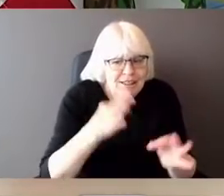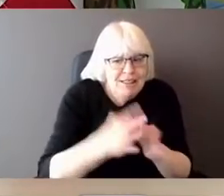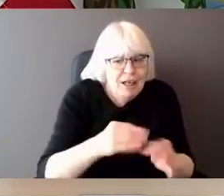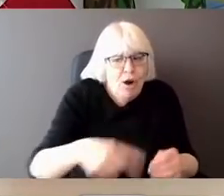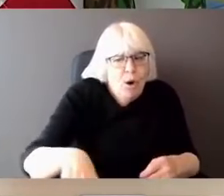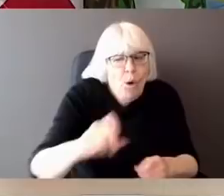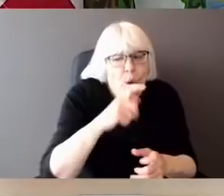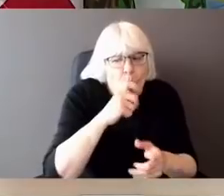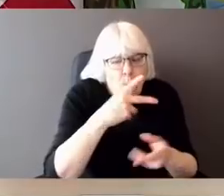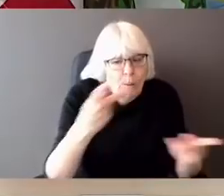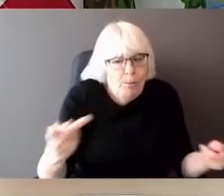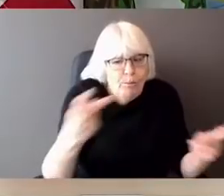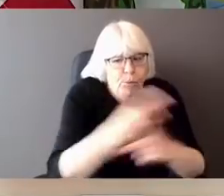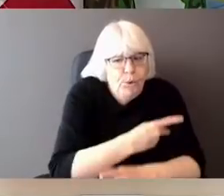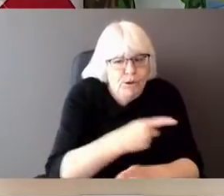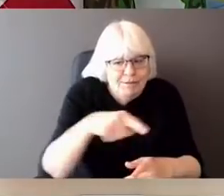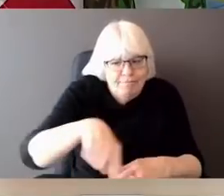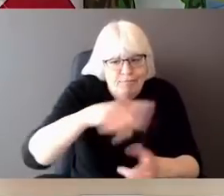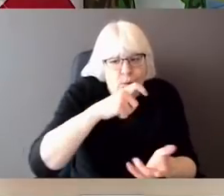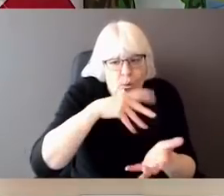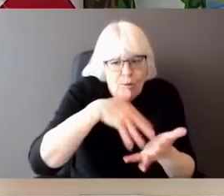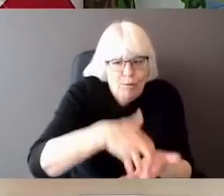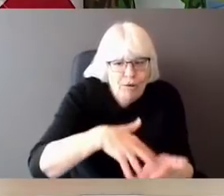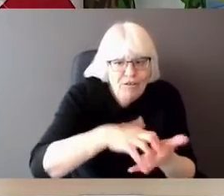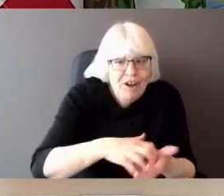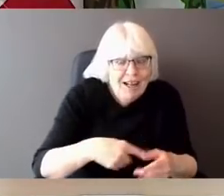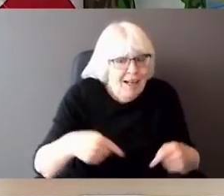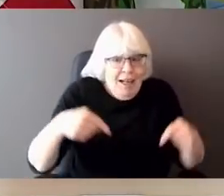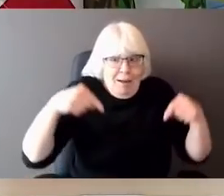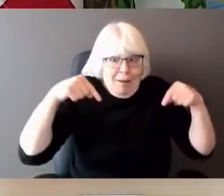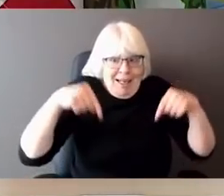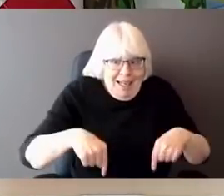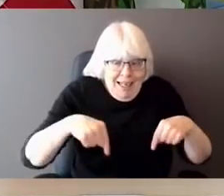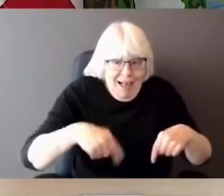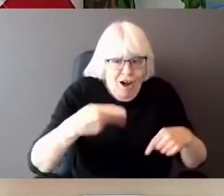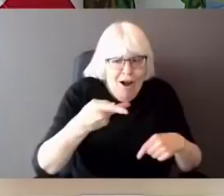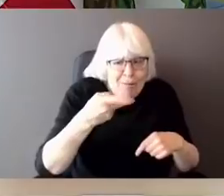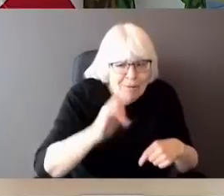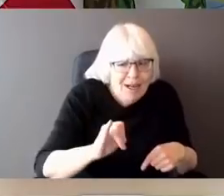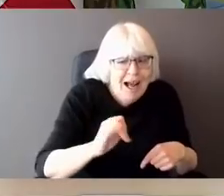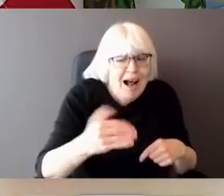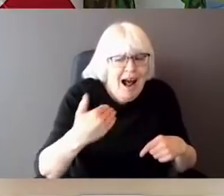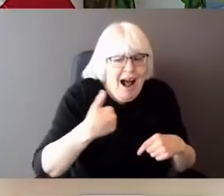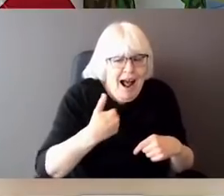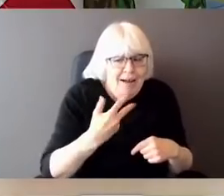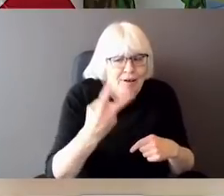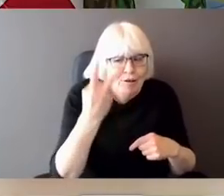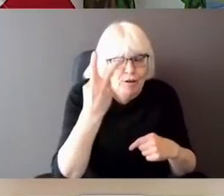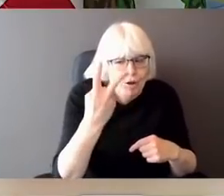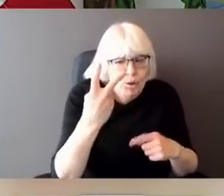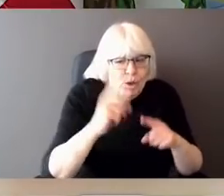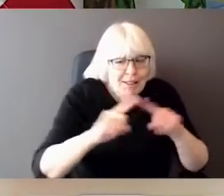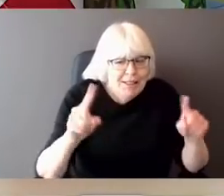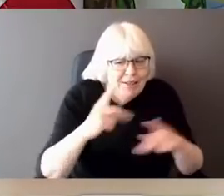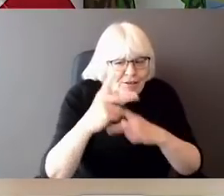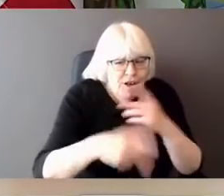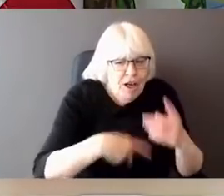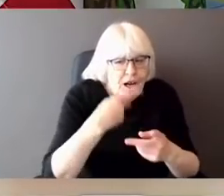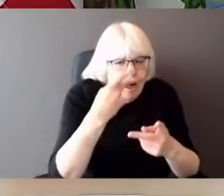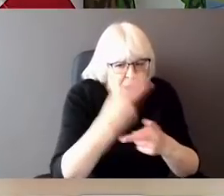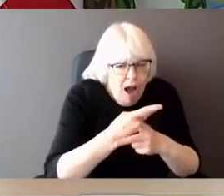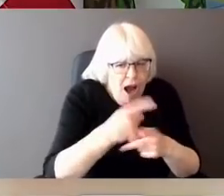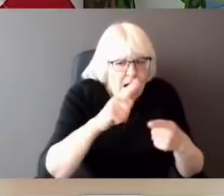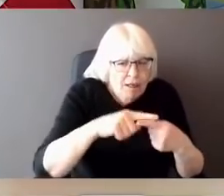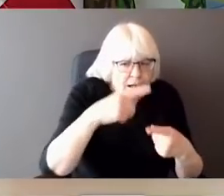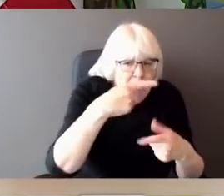molecular testing capacity here in PEI, we've been able to continue testing individuals more broadly than maybe in other